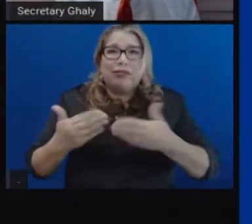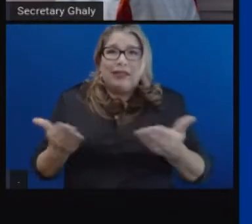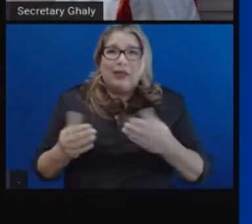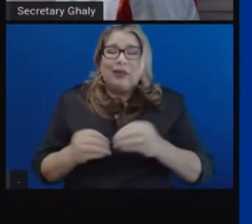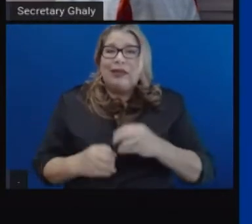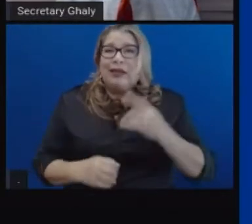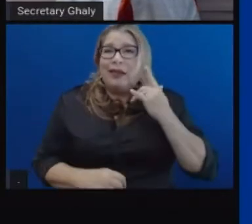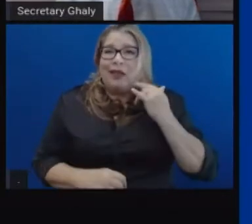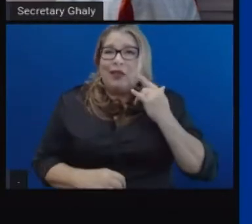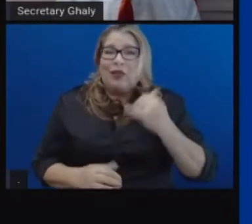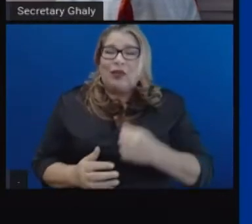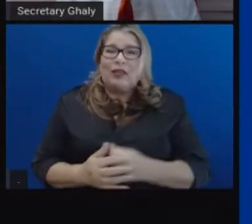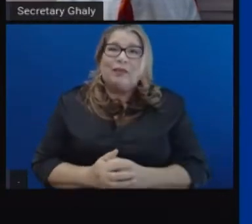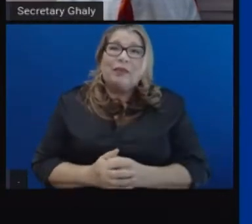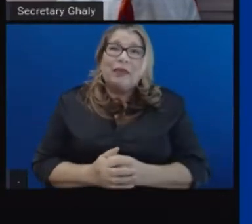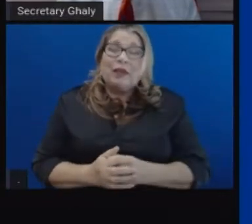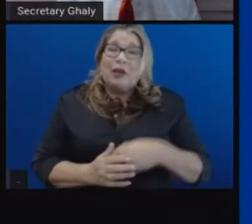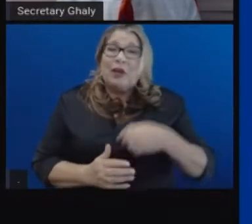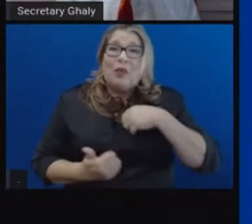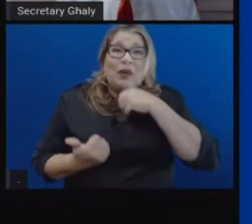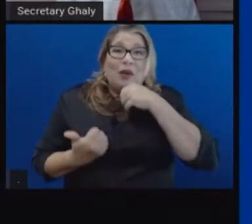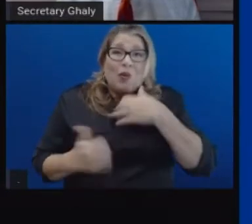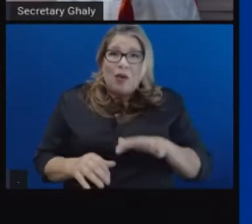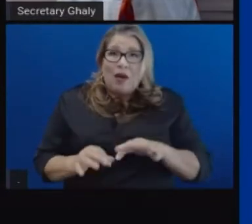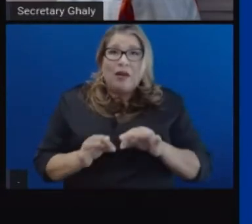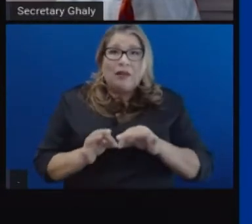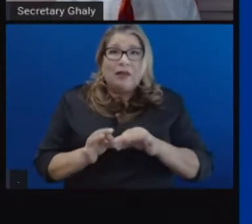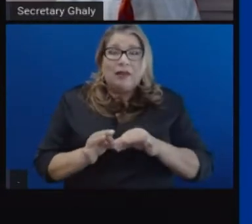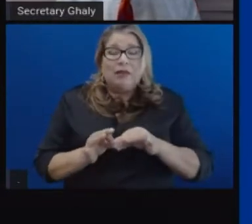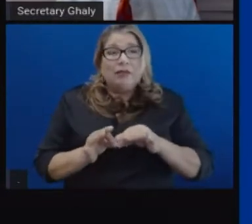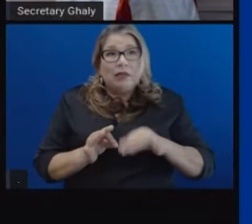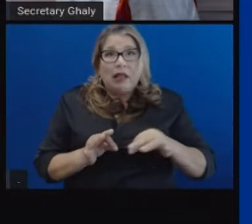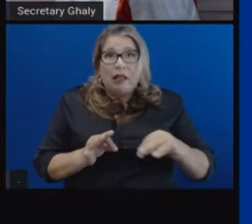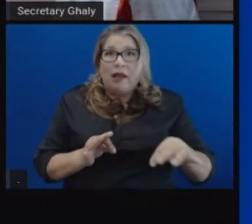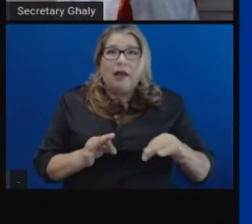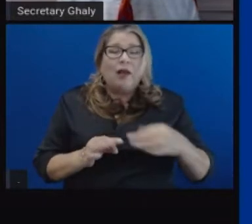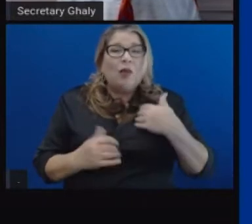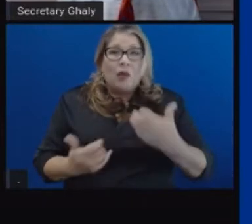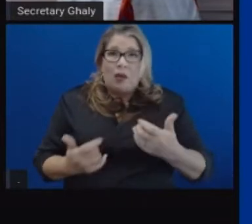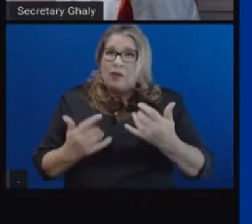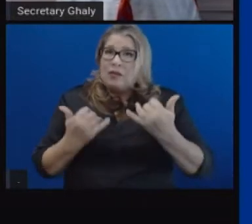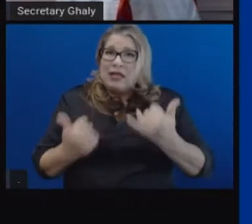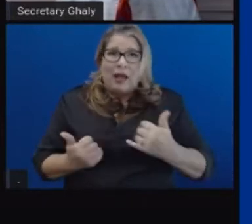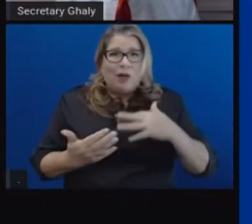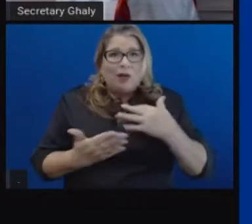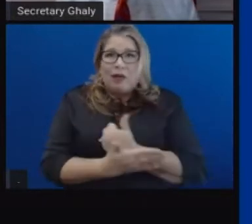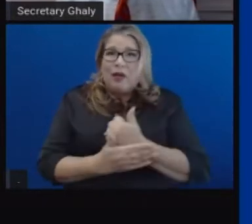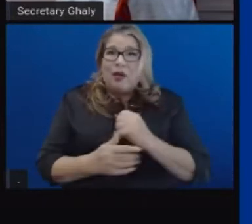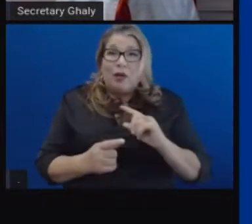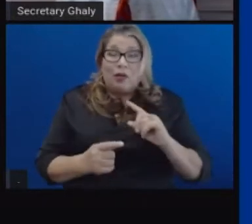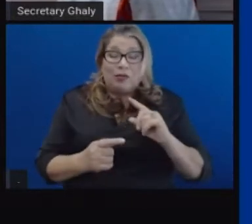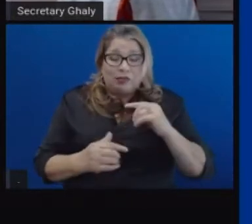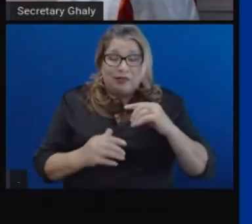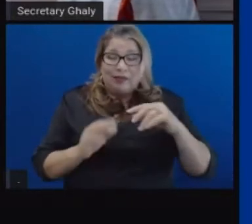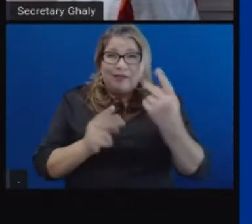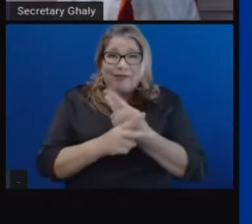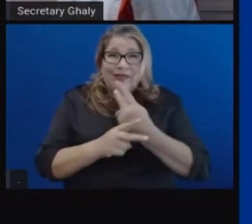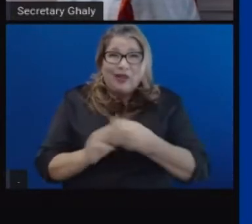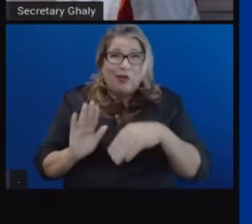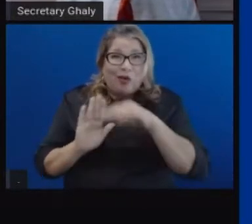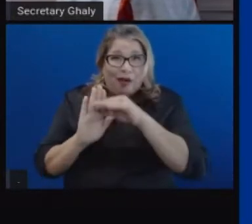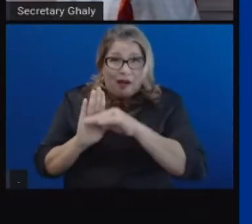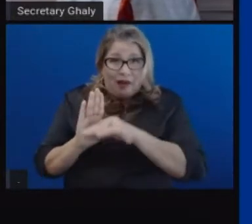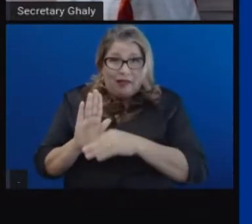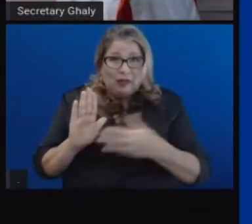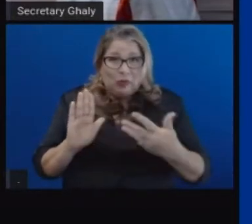without delay, getting that updated guidance out. Expect that will come, next 24 hours or